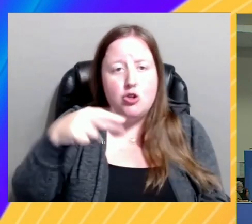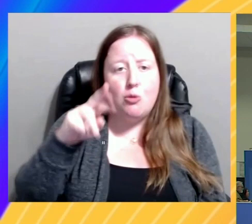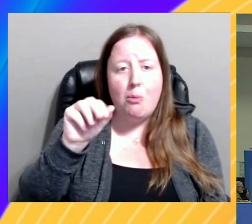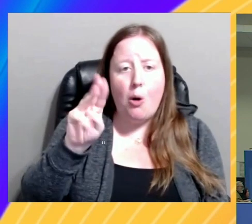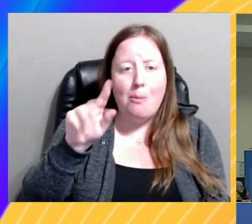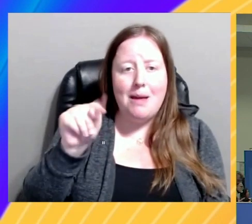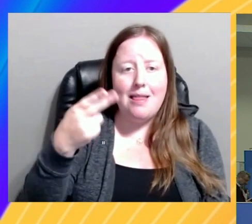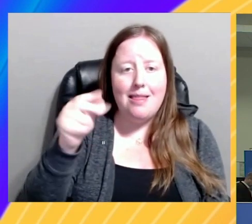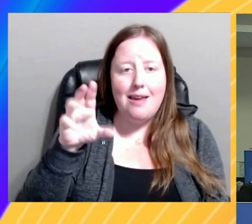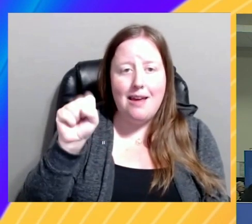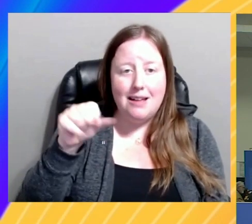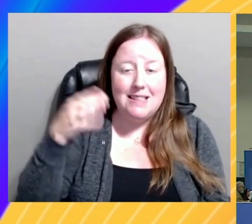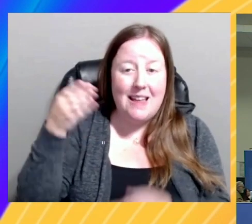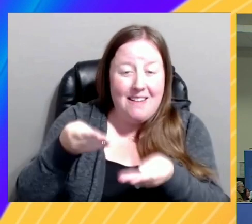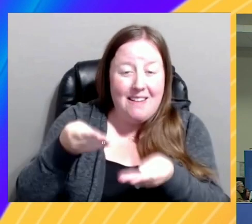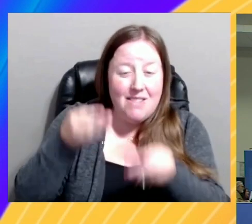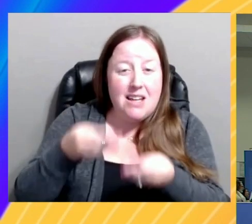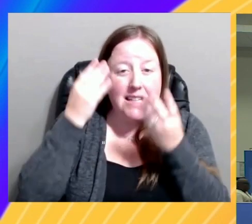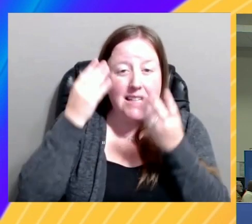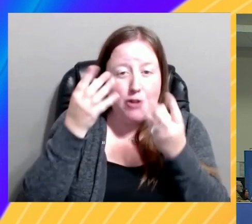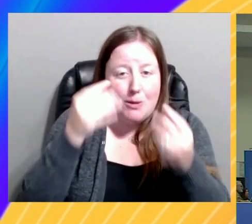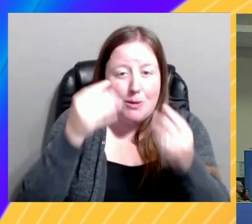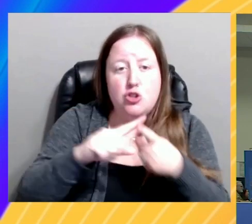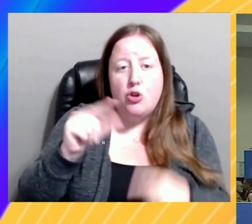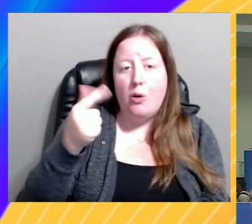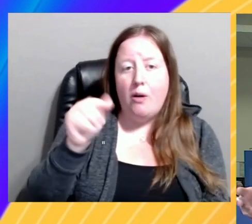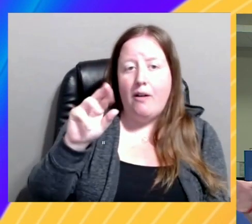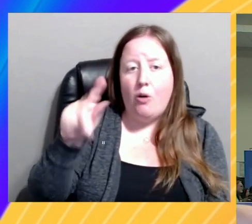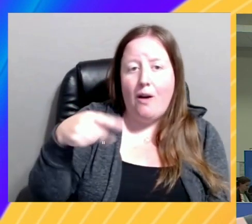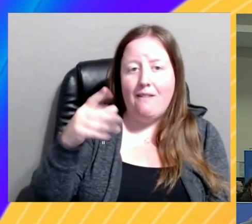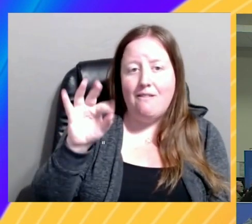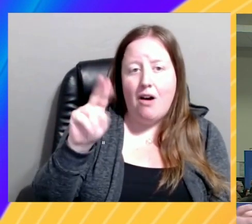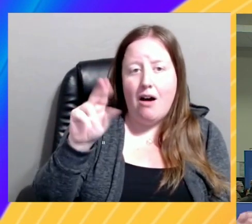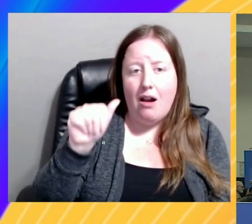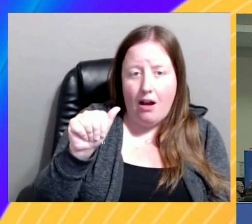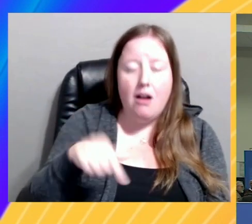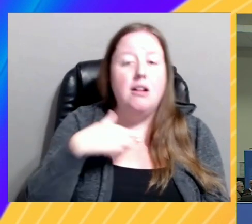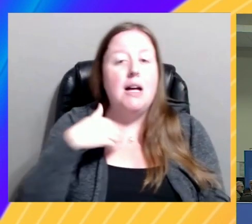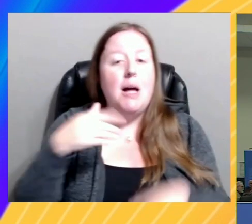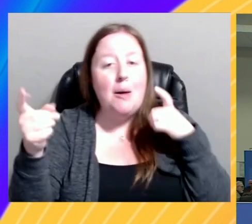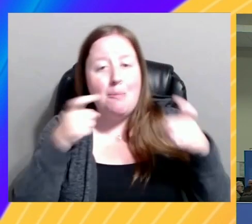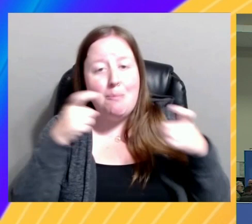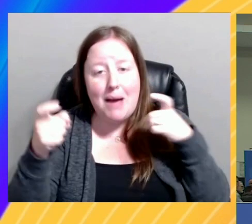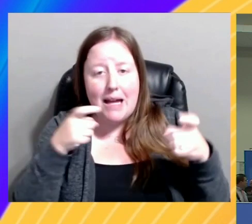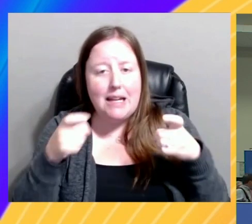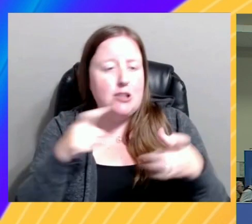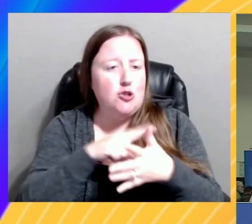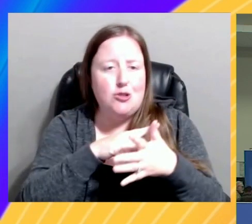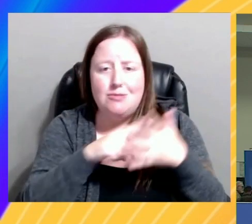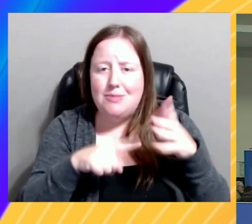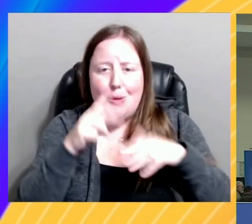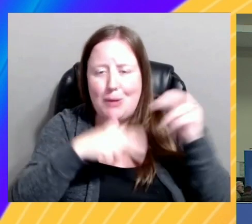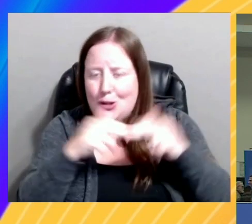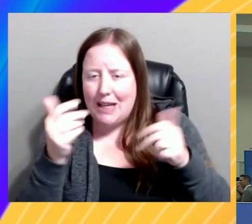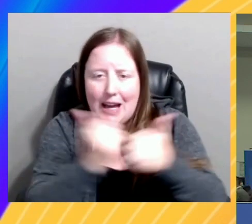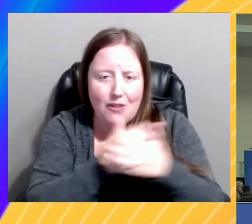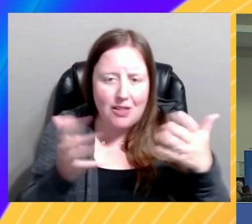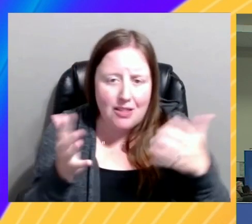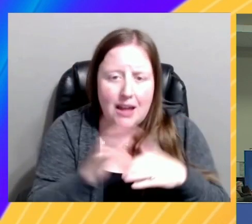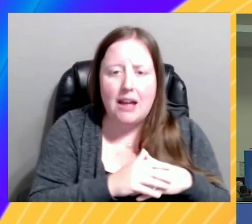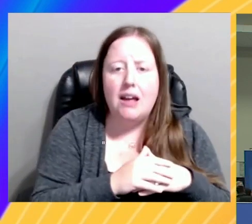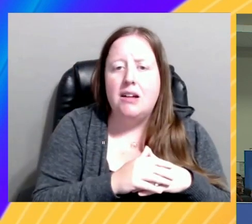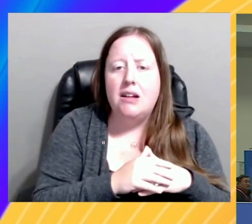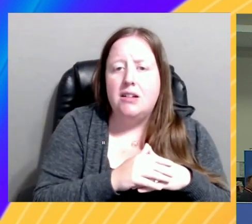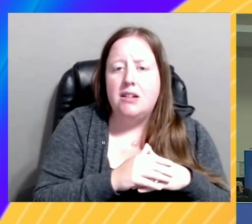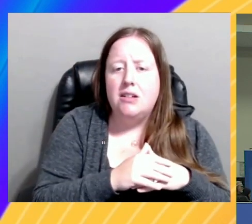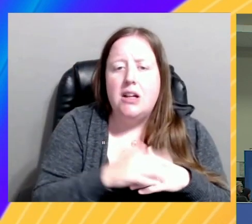into Grafana. I did a builder session with Managed Grafana to kind of build in everything. There's some new